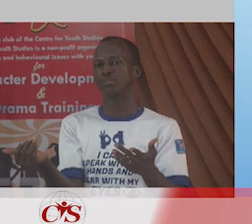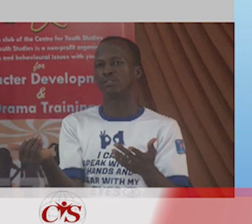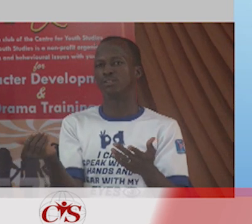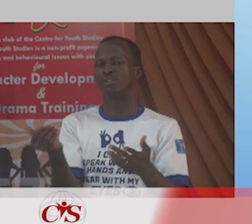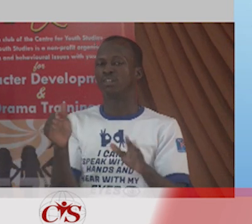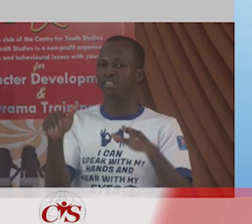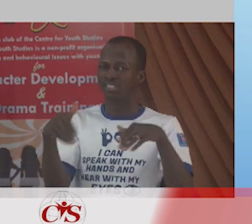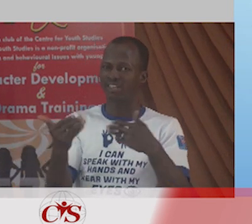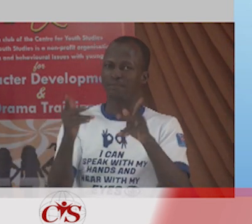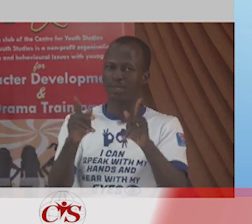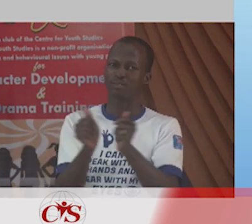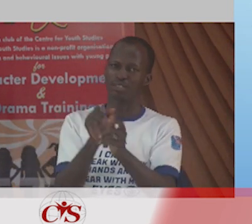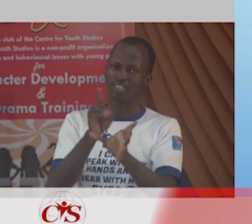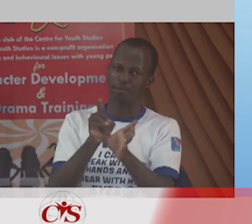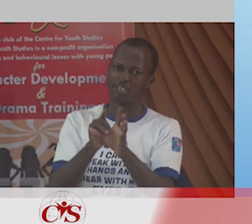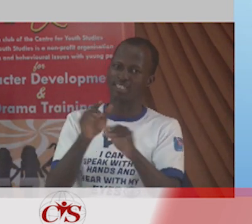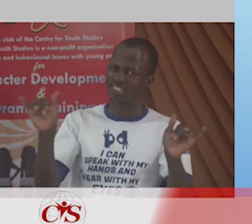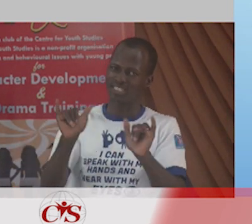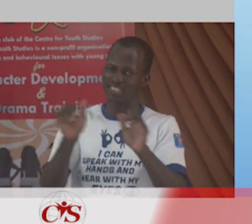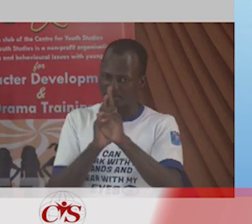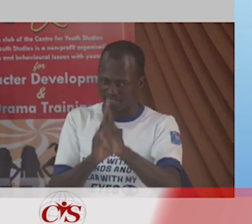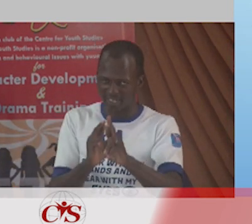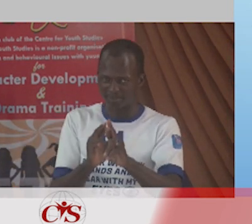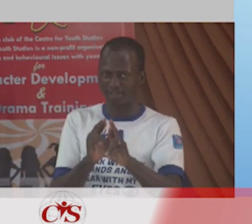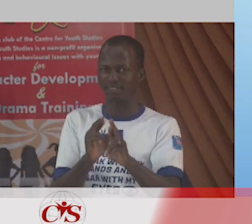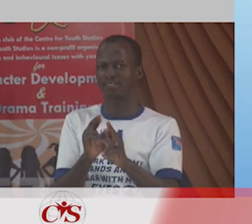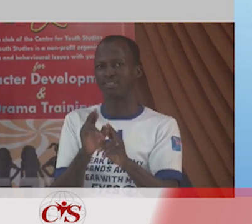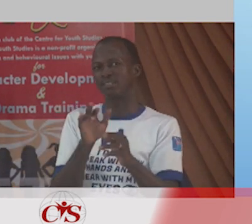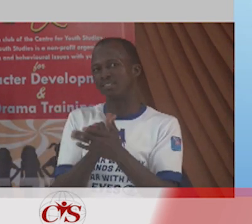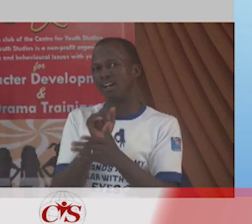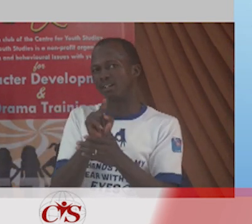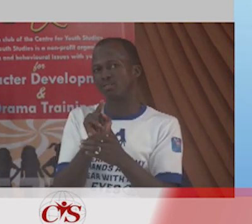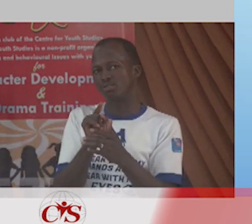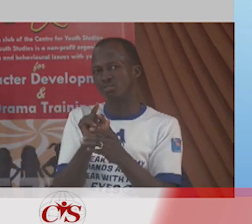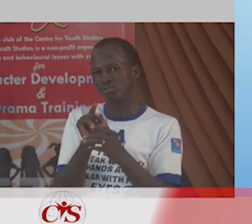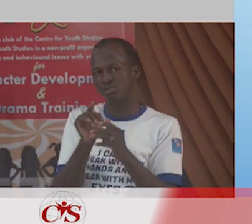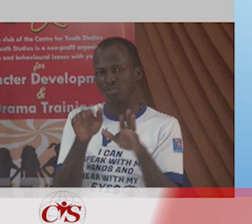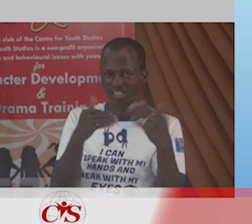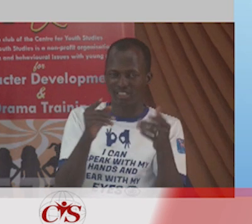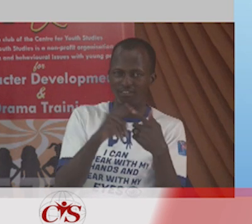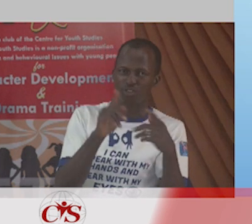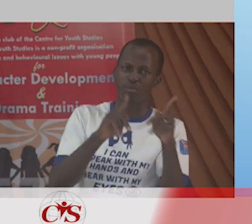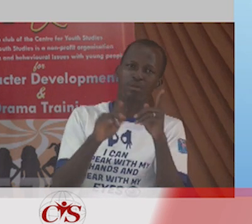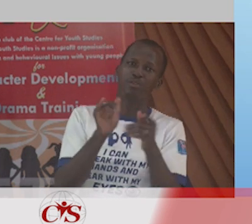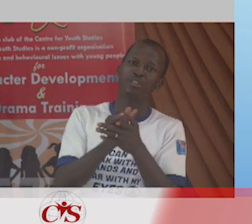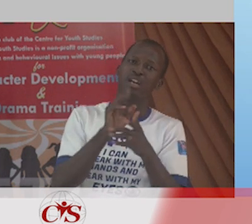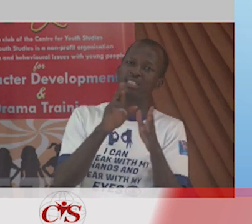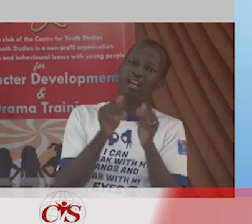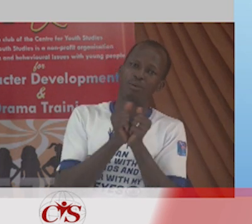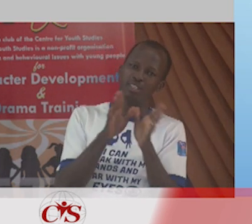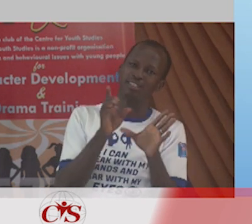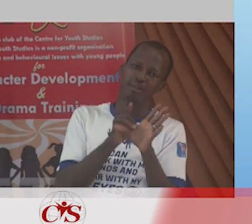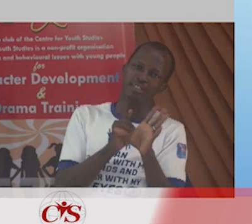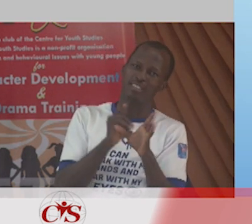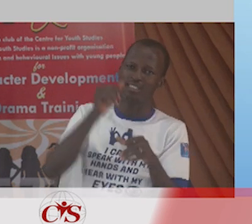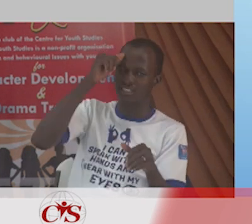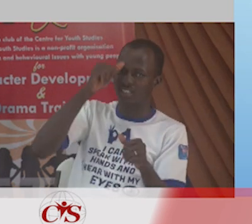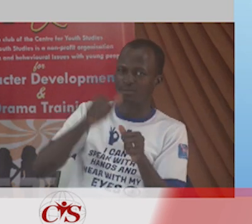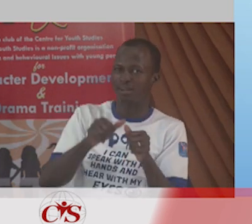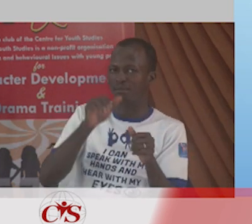Give persons with disabilities the same respect that you would also want to be given. And